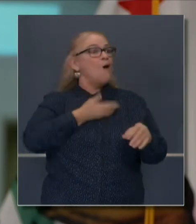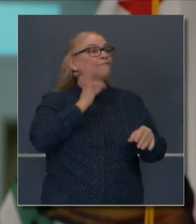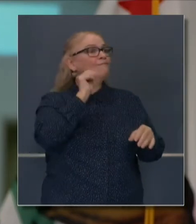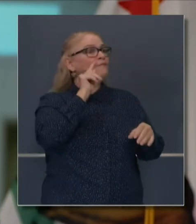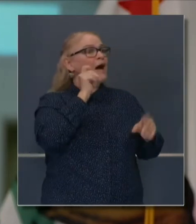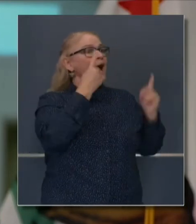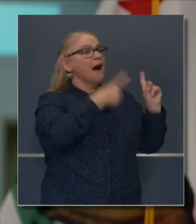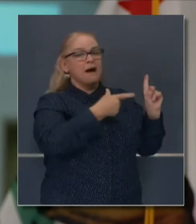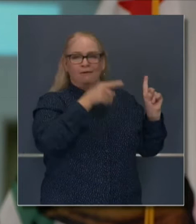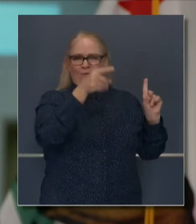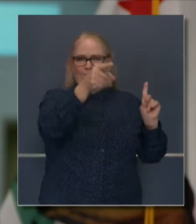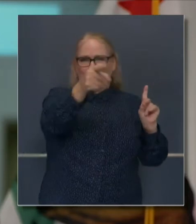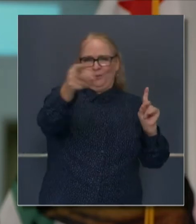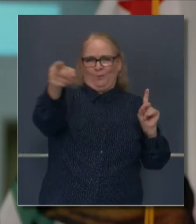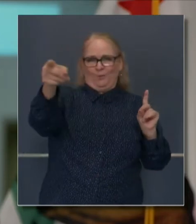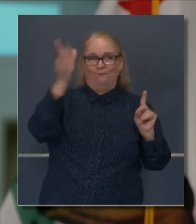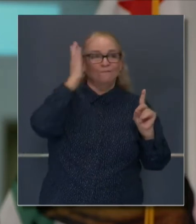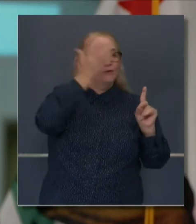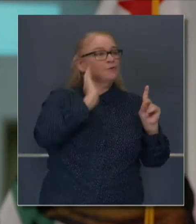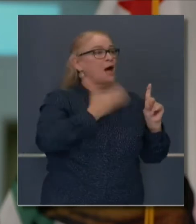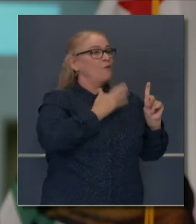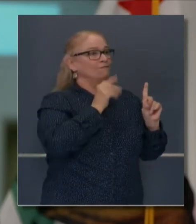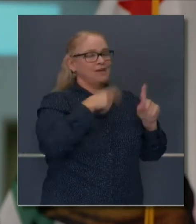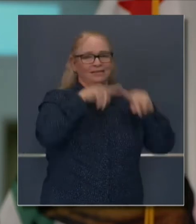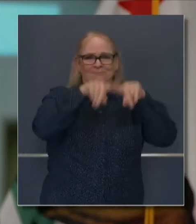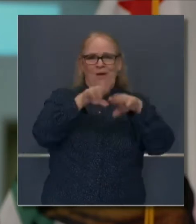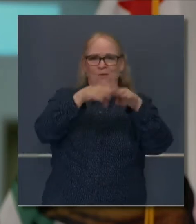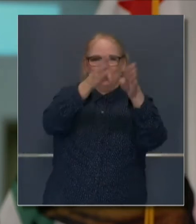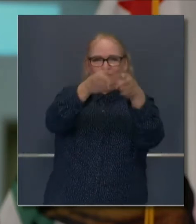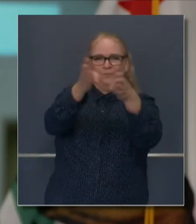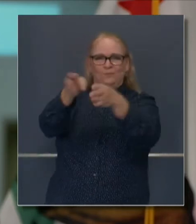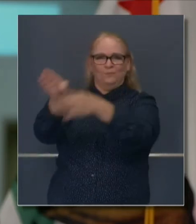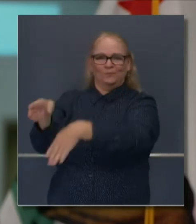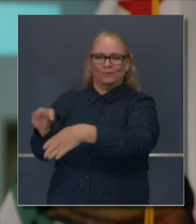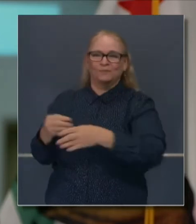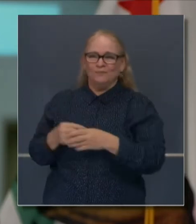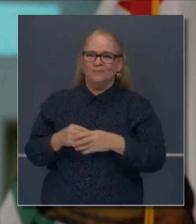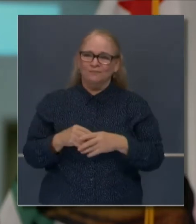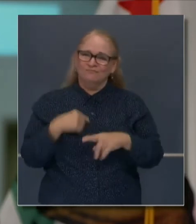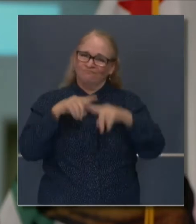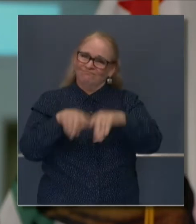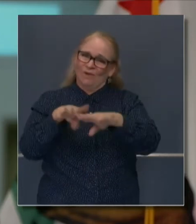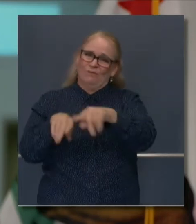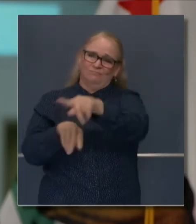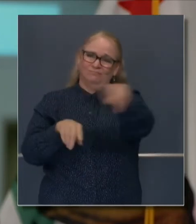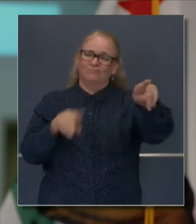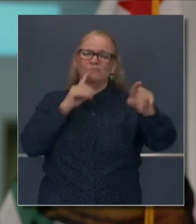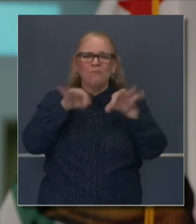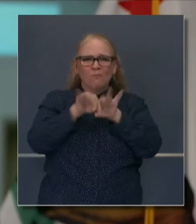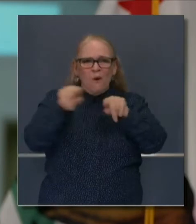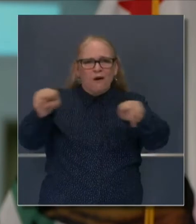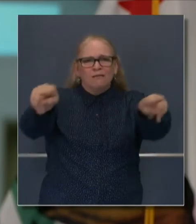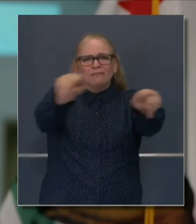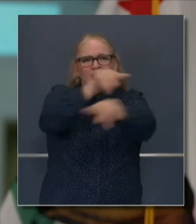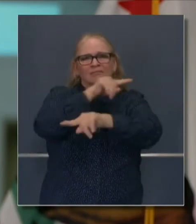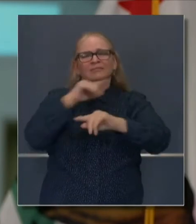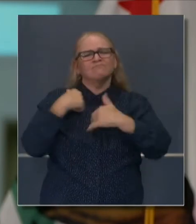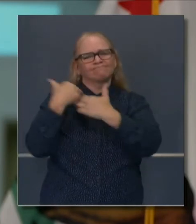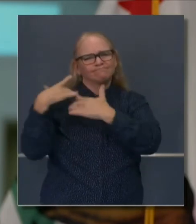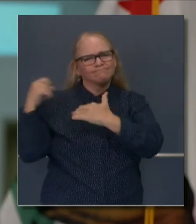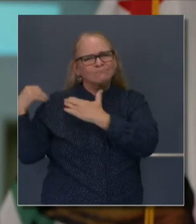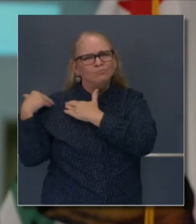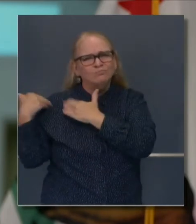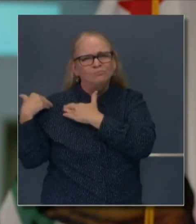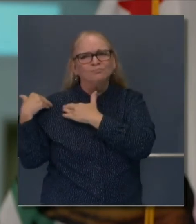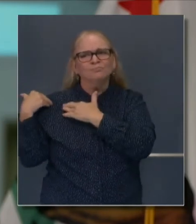our economy until we have an immunization. And so it is absolutely incumbent upon all of us, particularly this